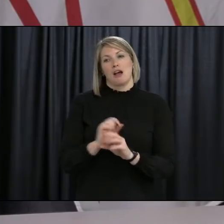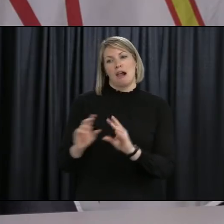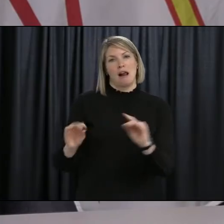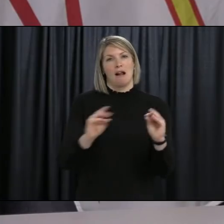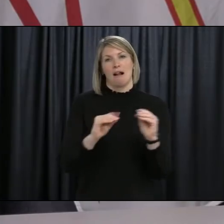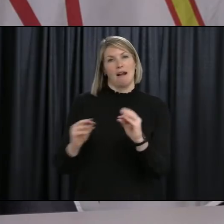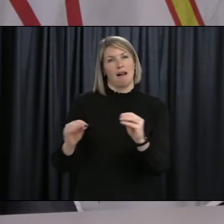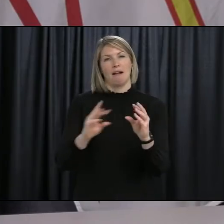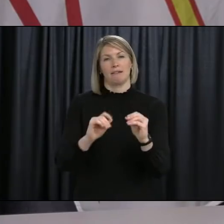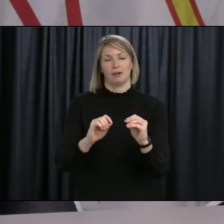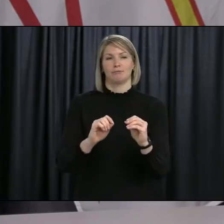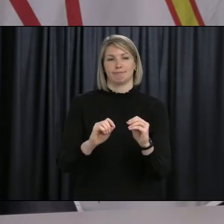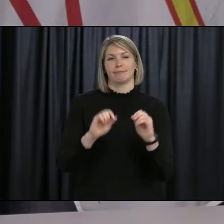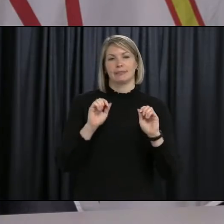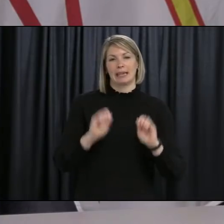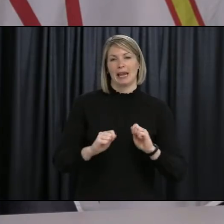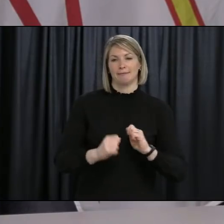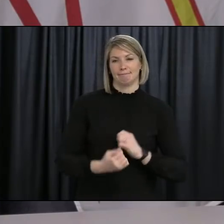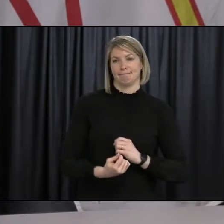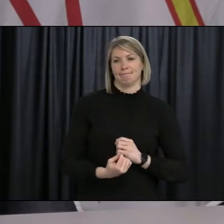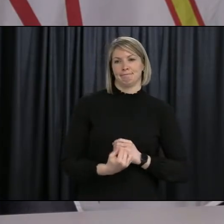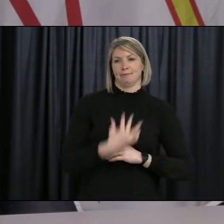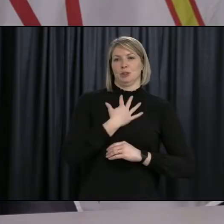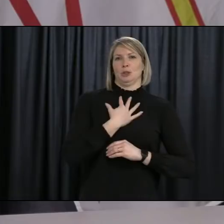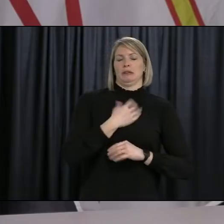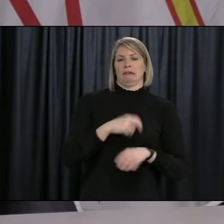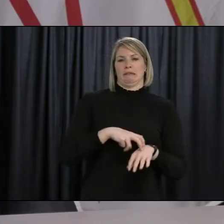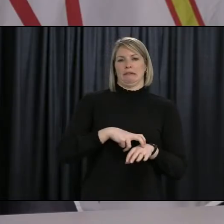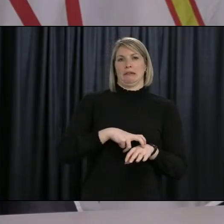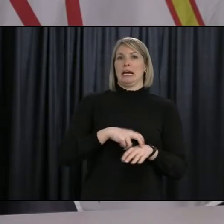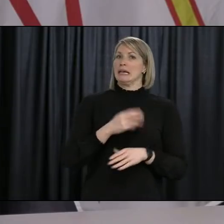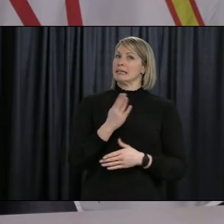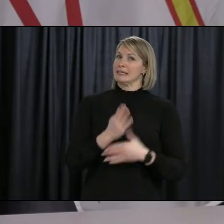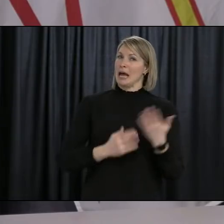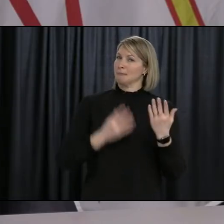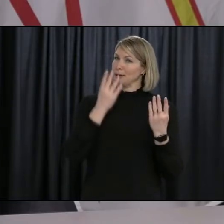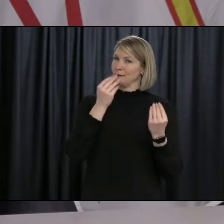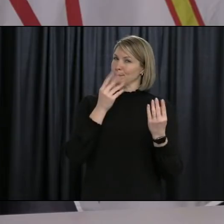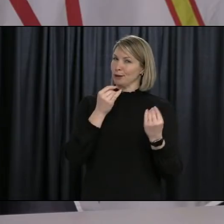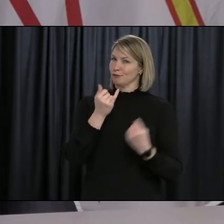anxiety, and sometimes it's not even factually correct.